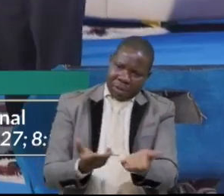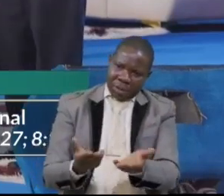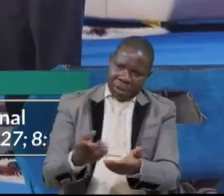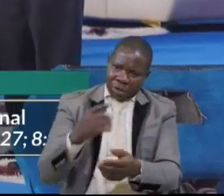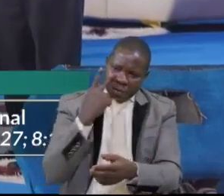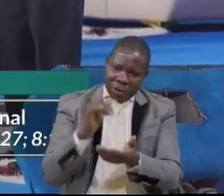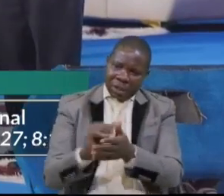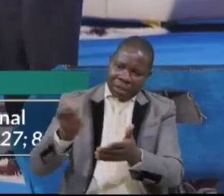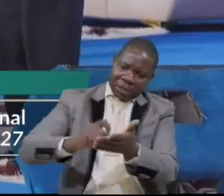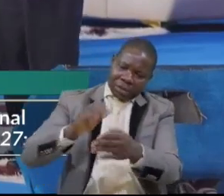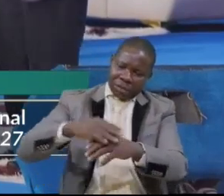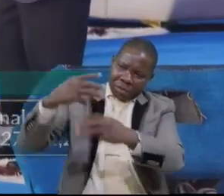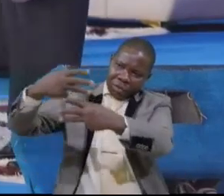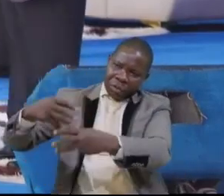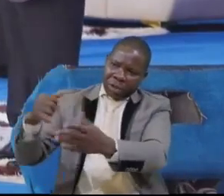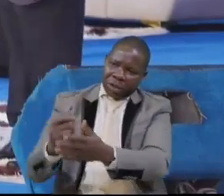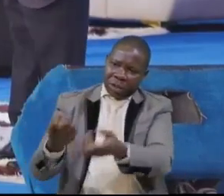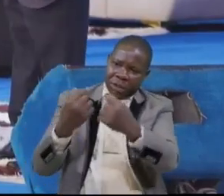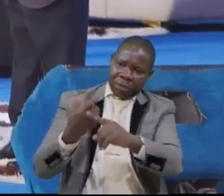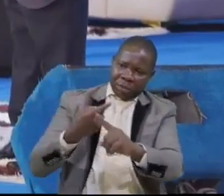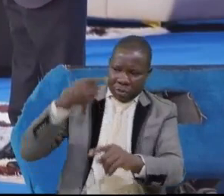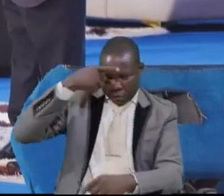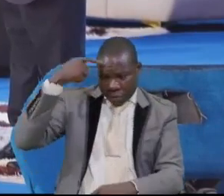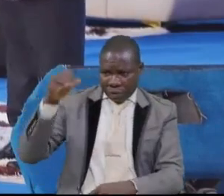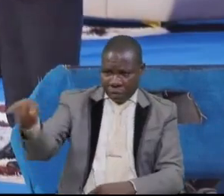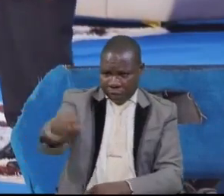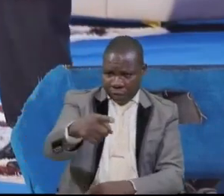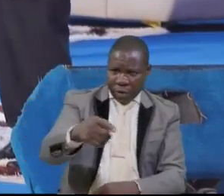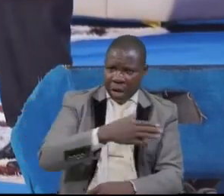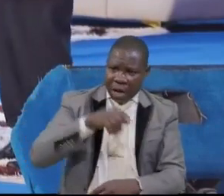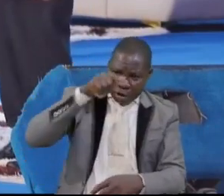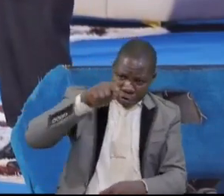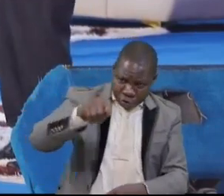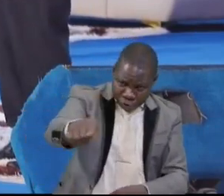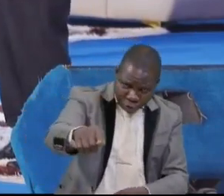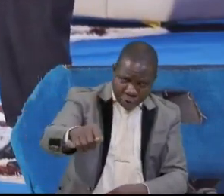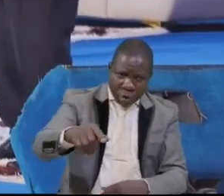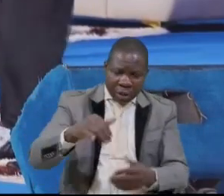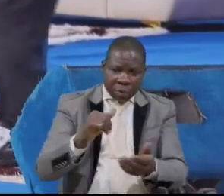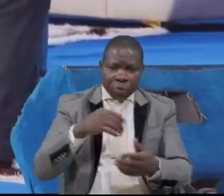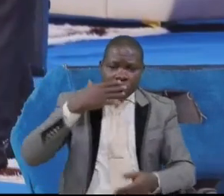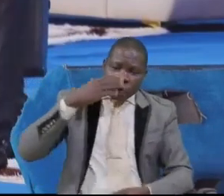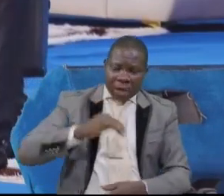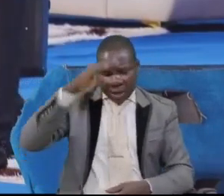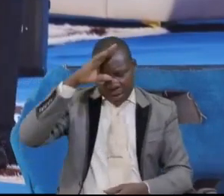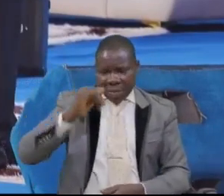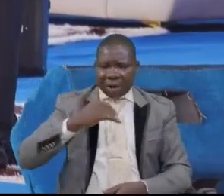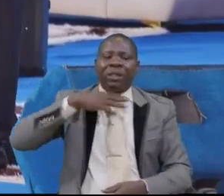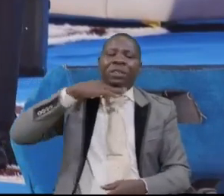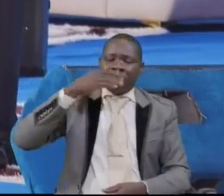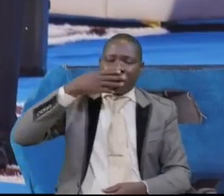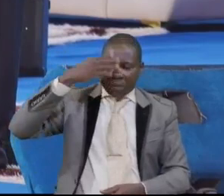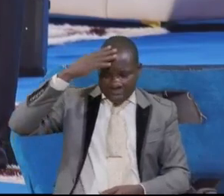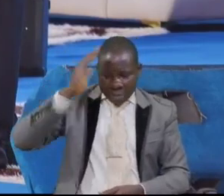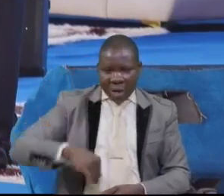it came because of you and thou brisen man profane man Thou Art